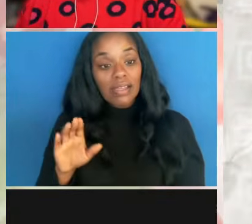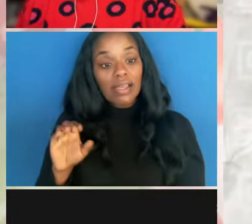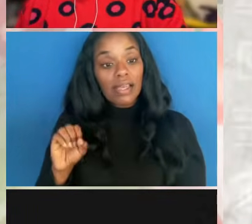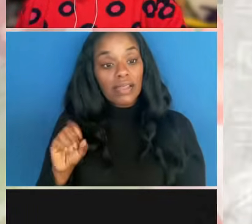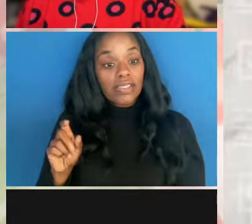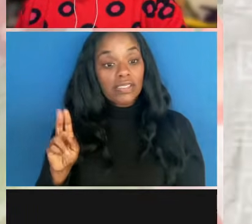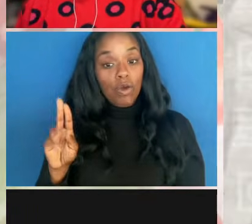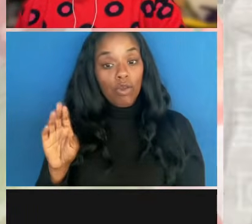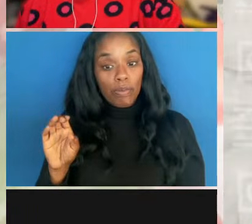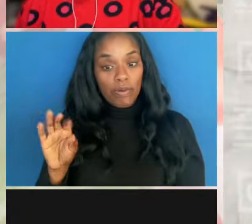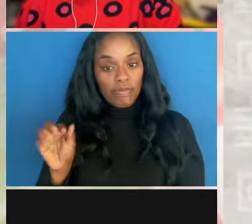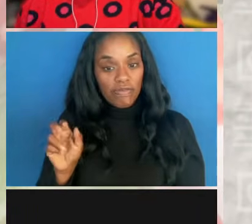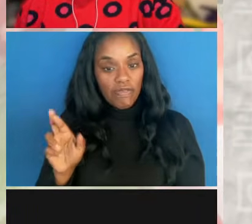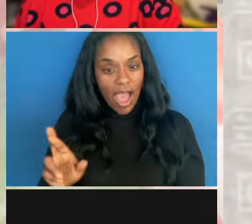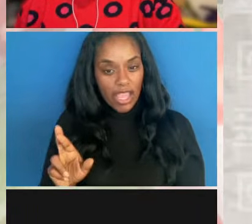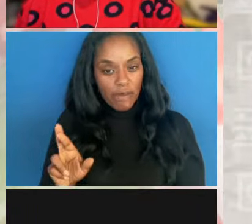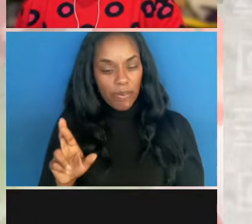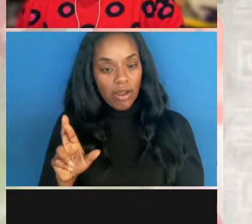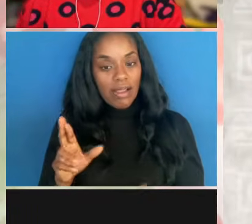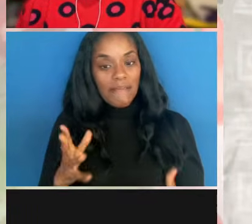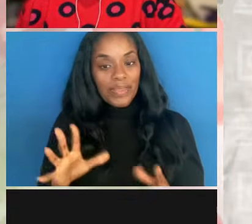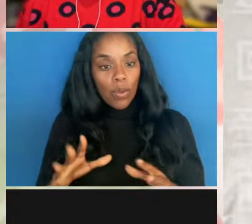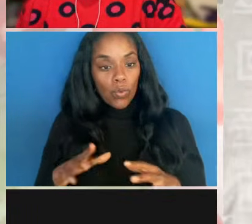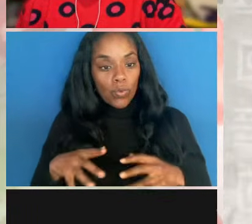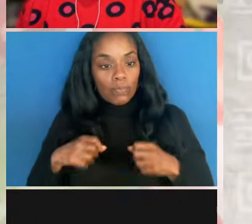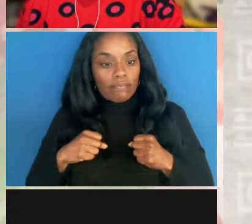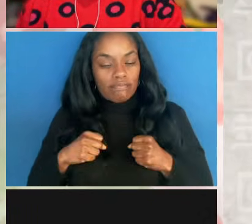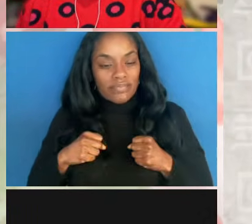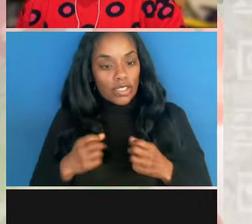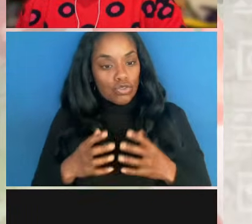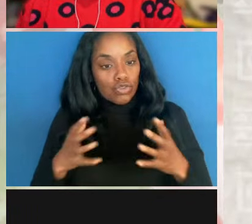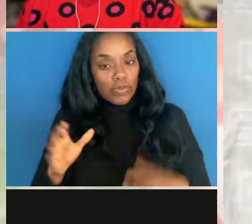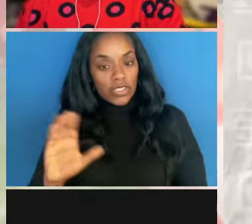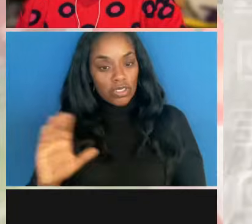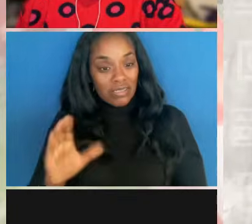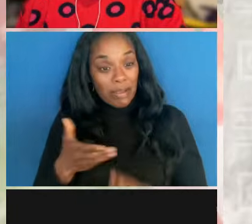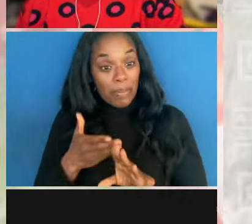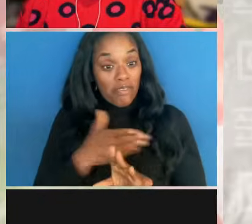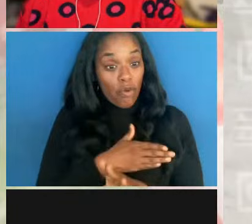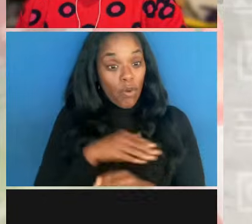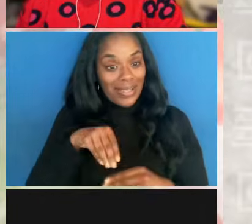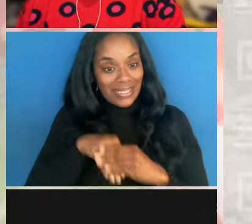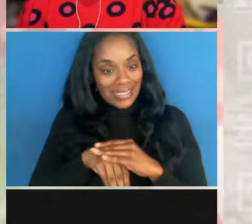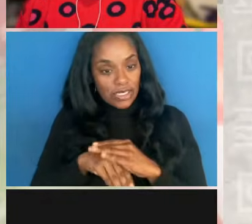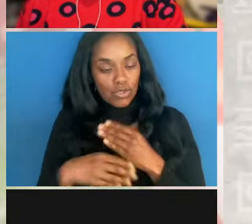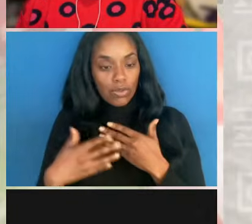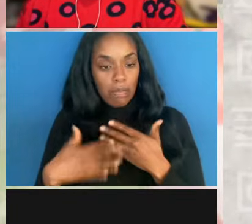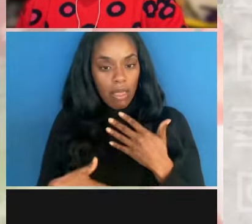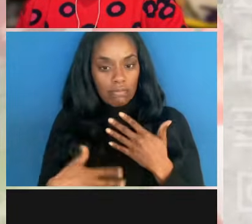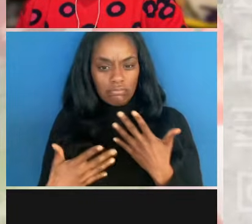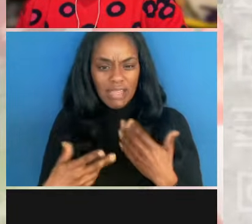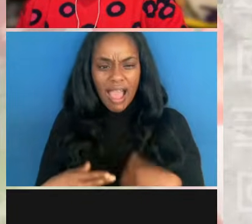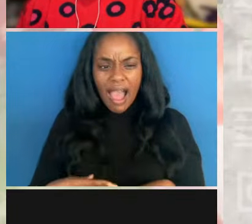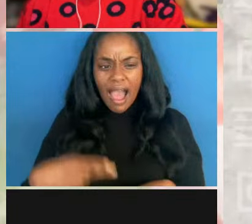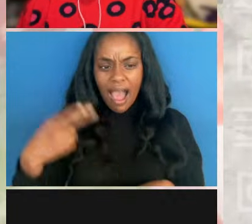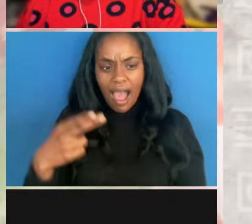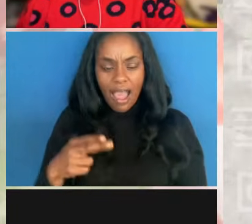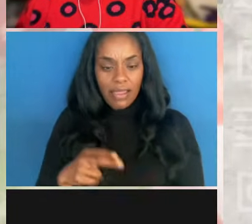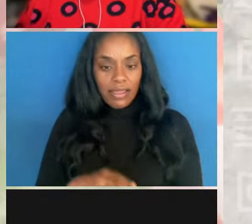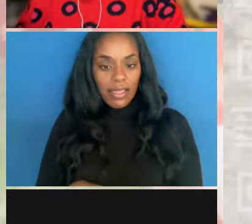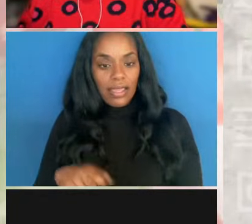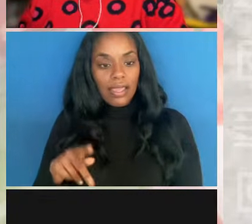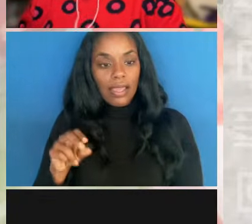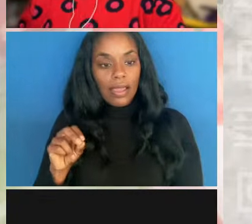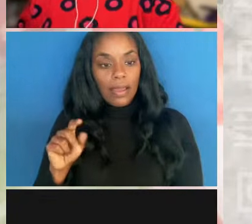extra cholesterol before it enters your bloodstream. And it's really high in potassium, which helps the body excrete excess